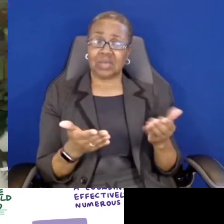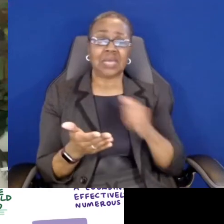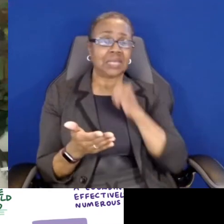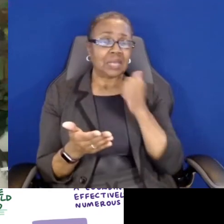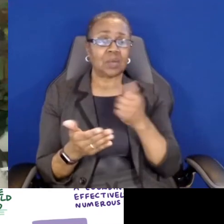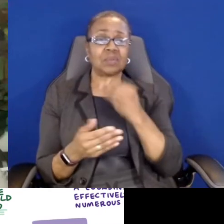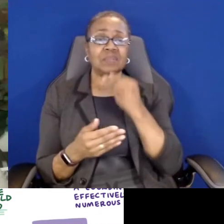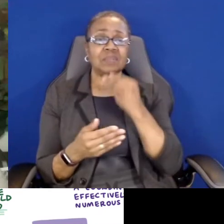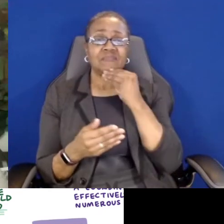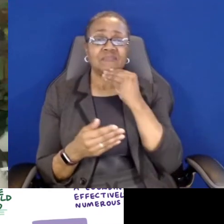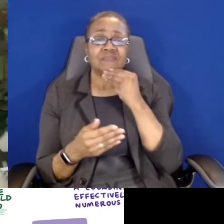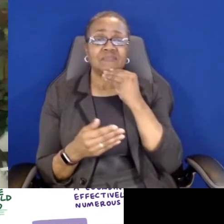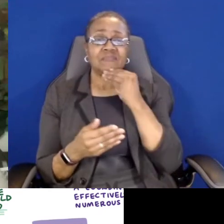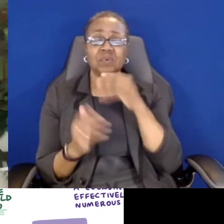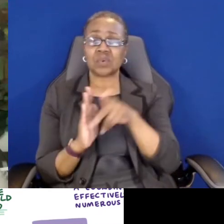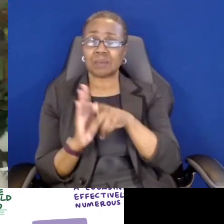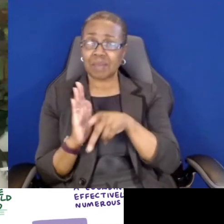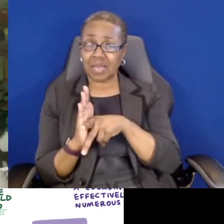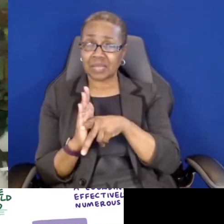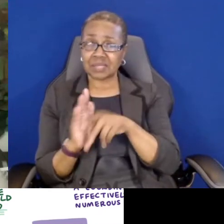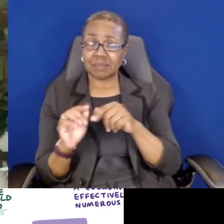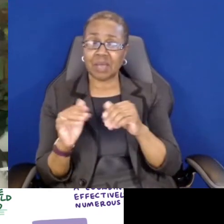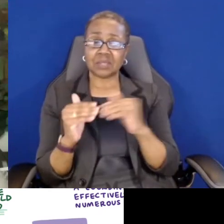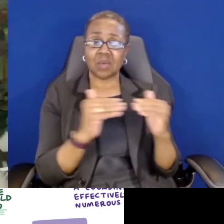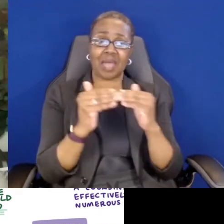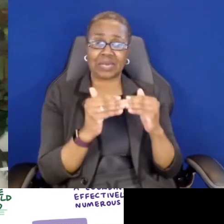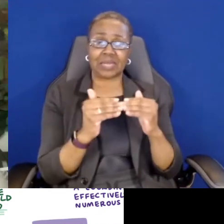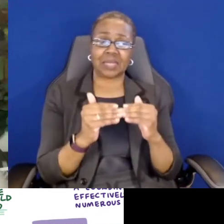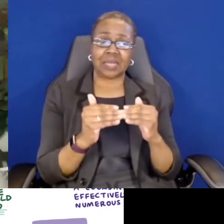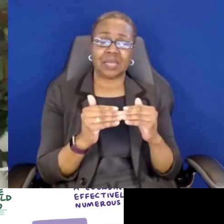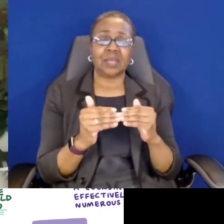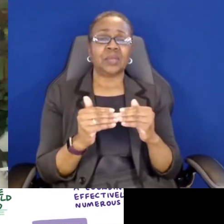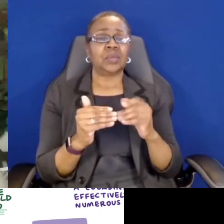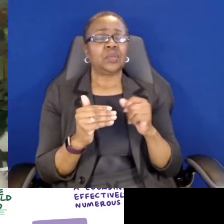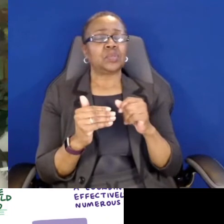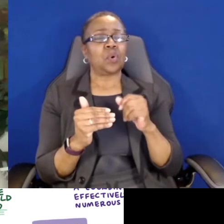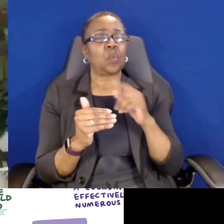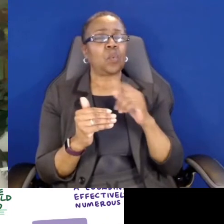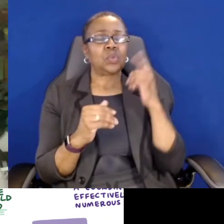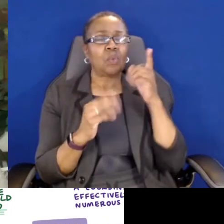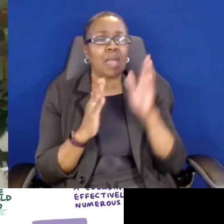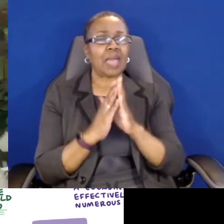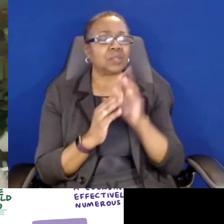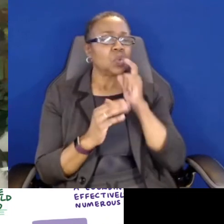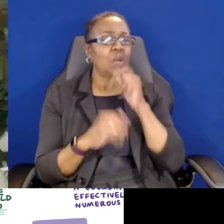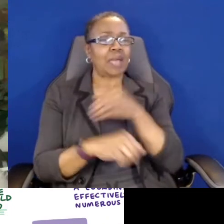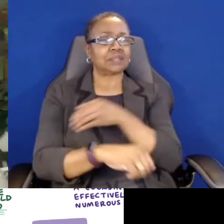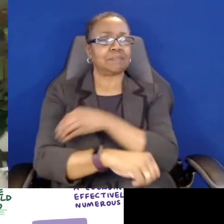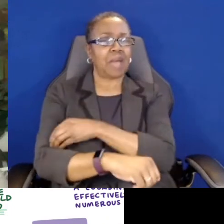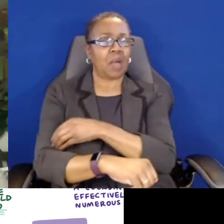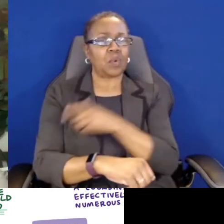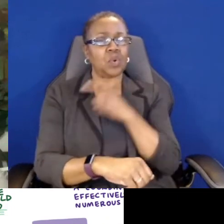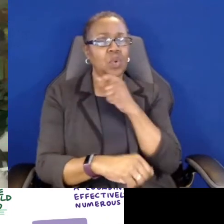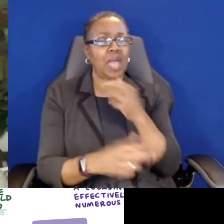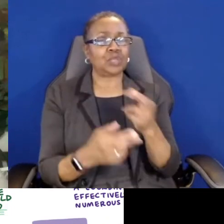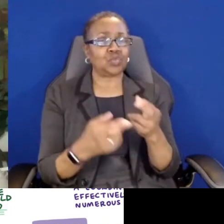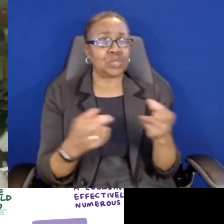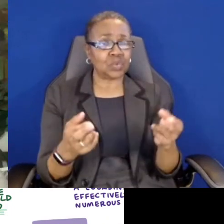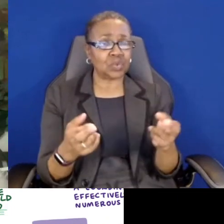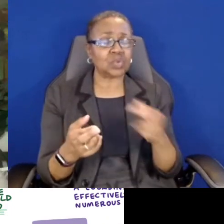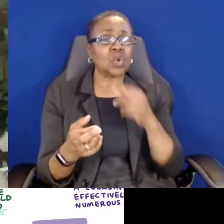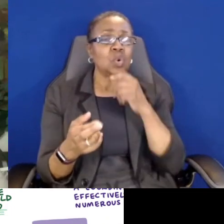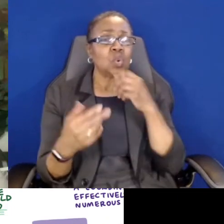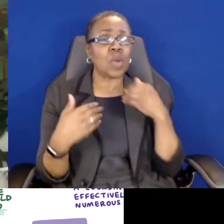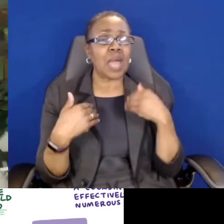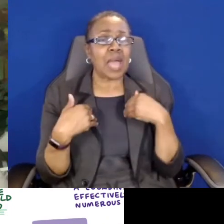equity, because the equity piece in this around who has power, who has access to resources, and then who has the power levers. Because even